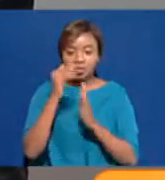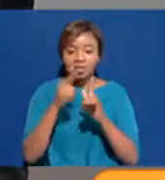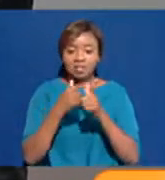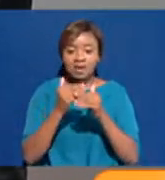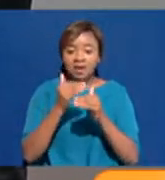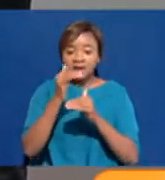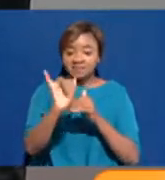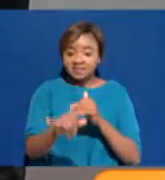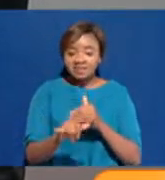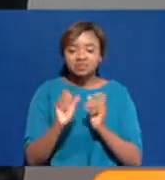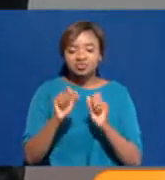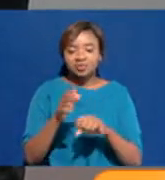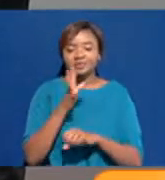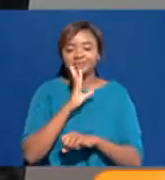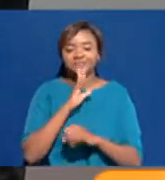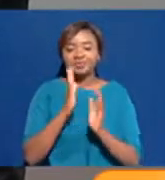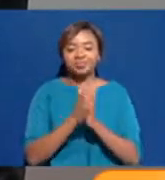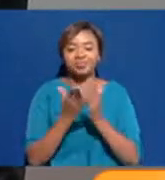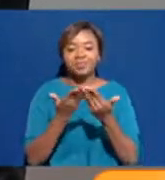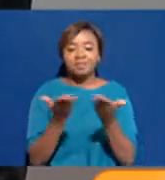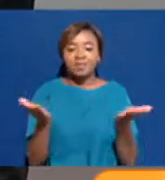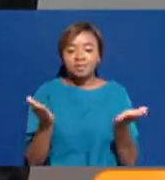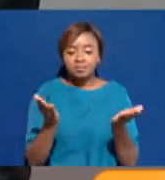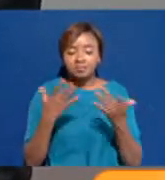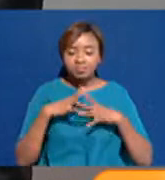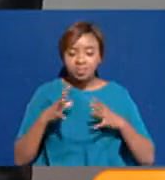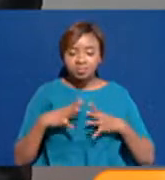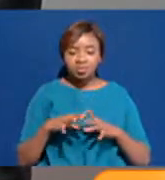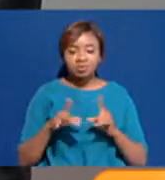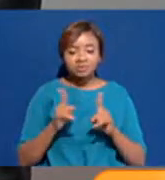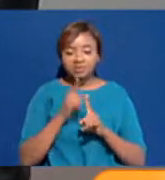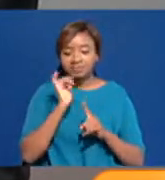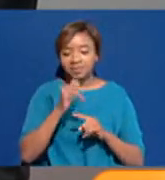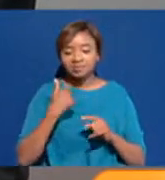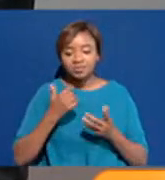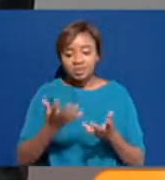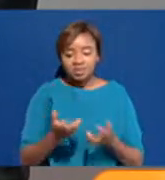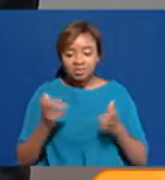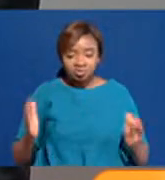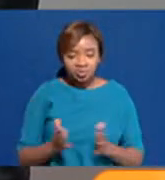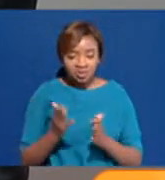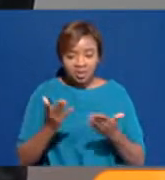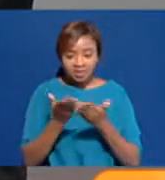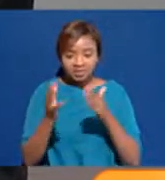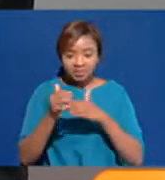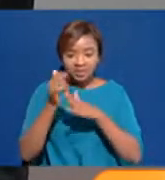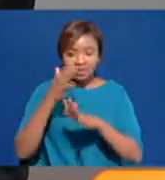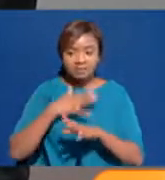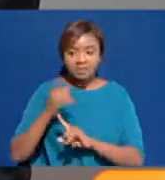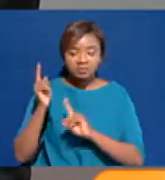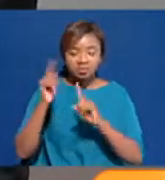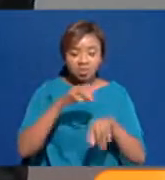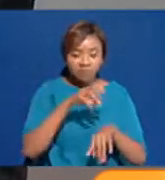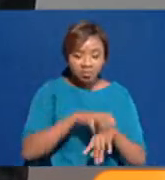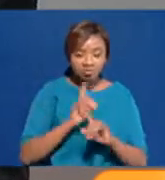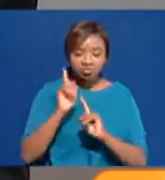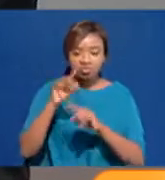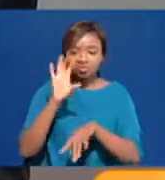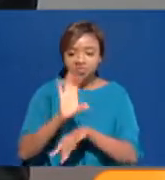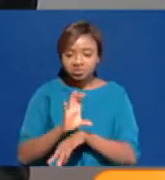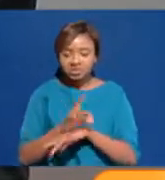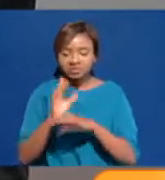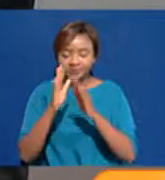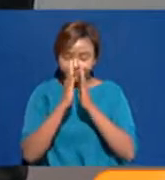wherever. And I think that is what we must encourage our leaders. Go to church, go to the mosque, go to